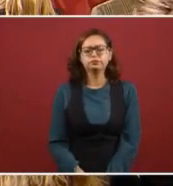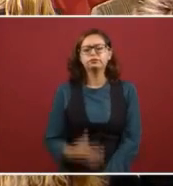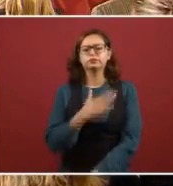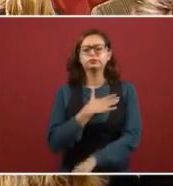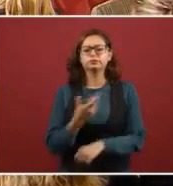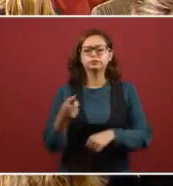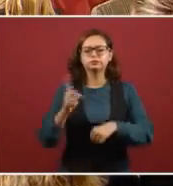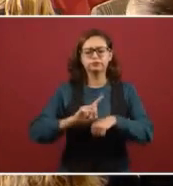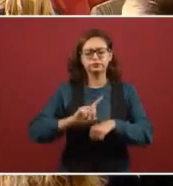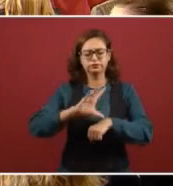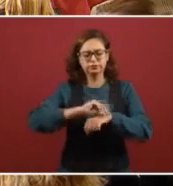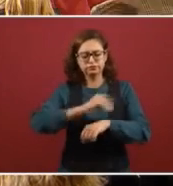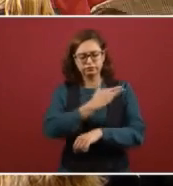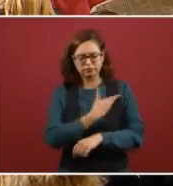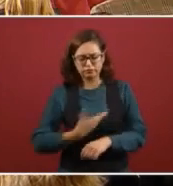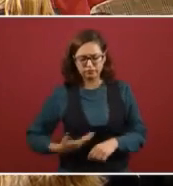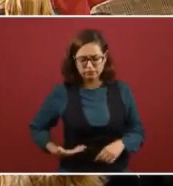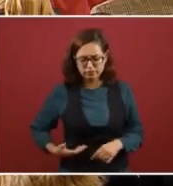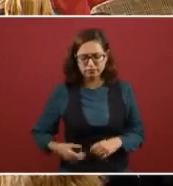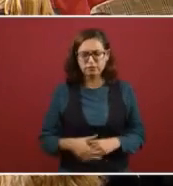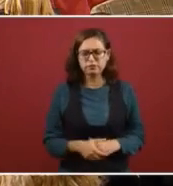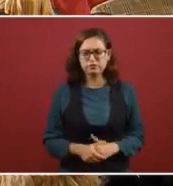Well, hello, Mr. President.